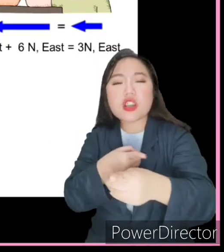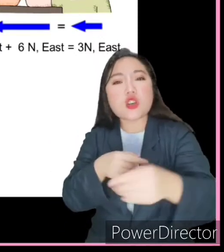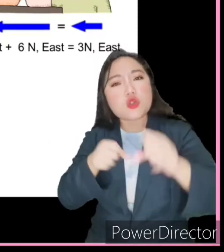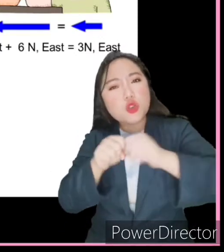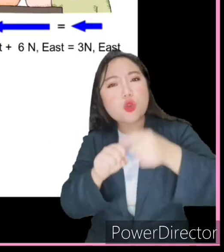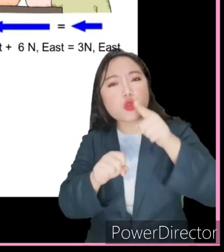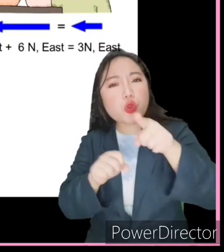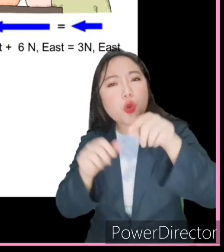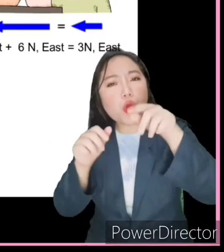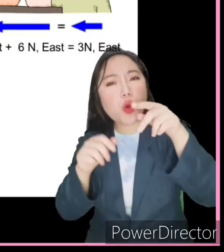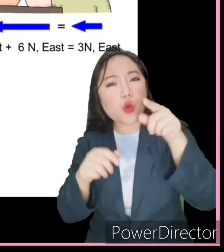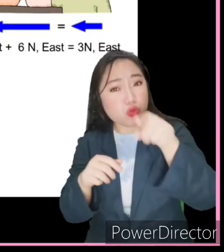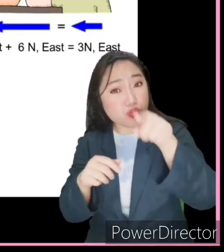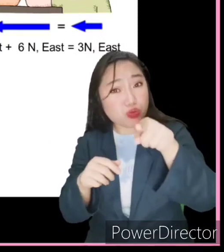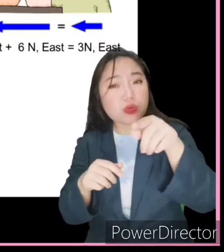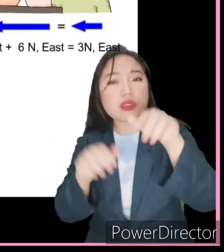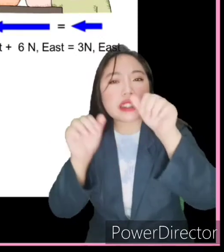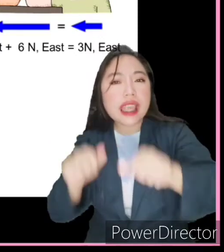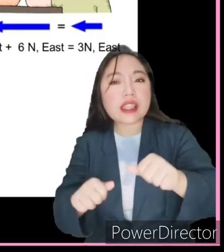direction.